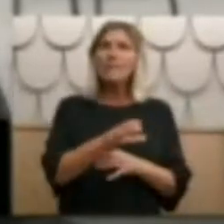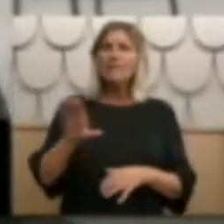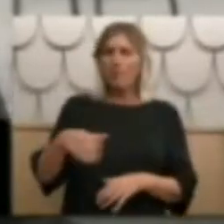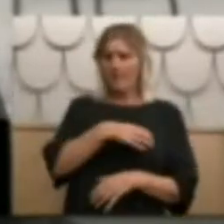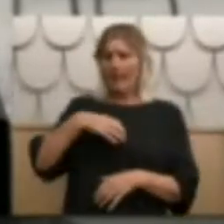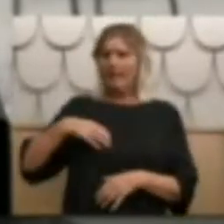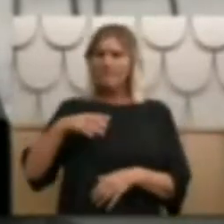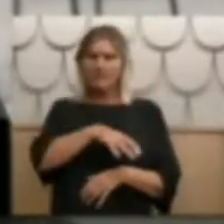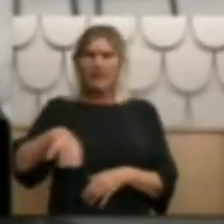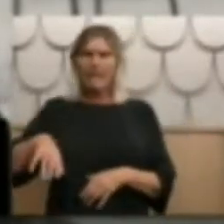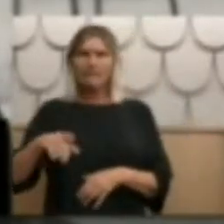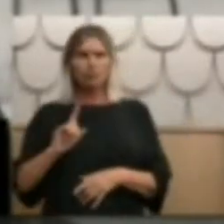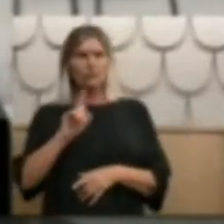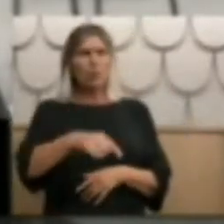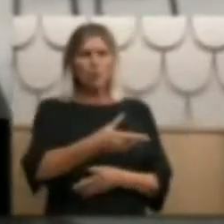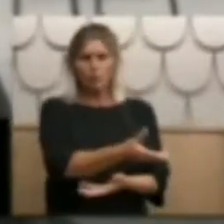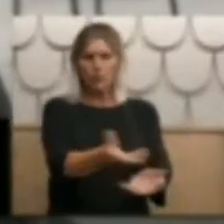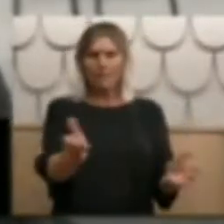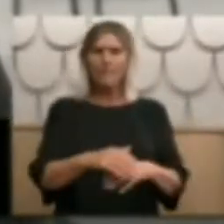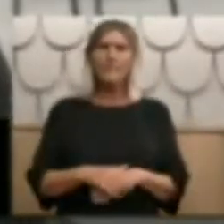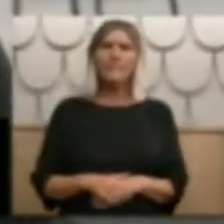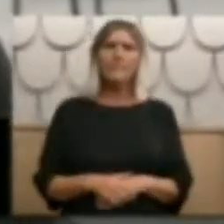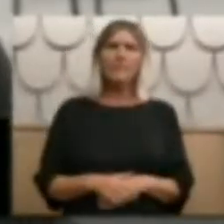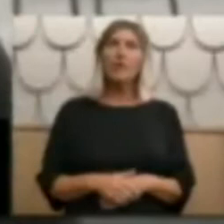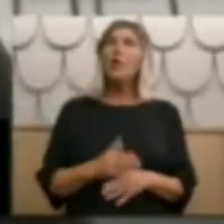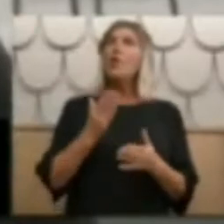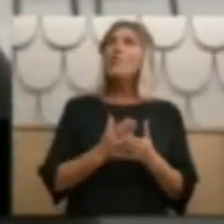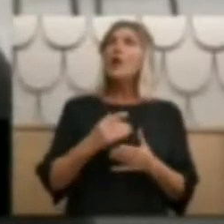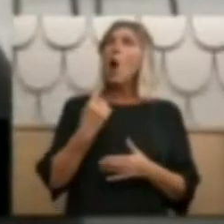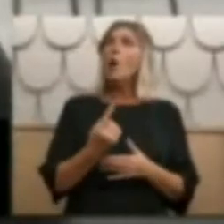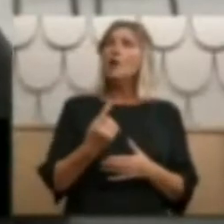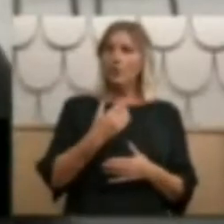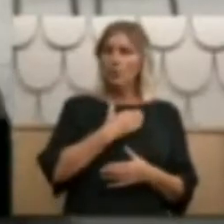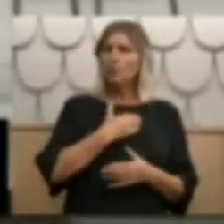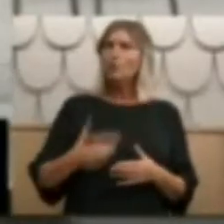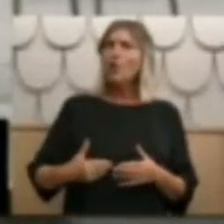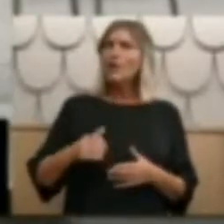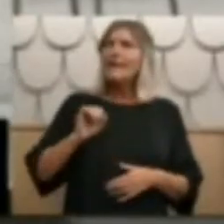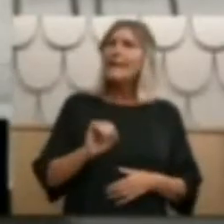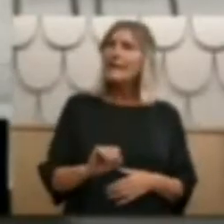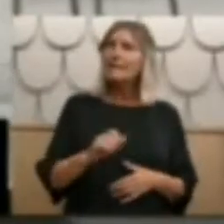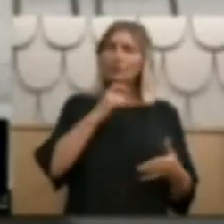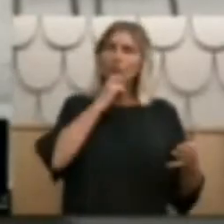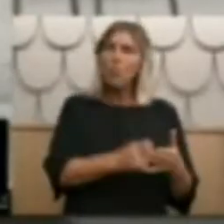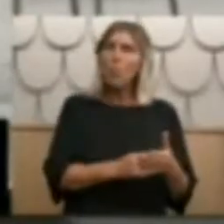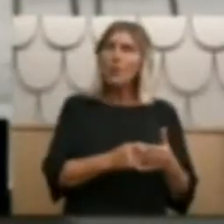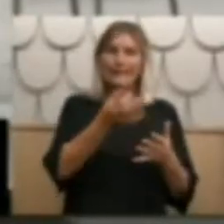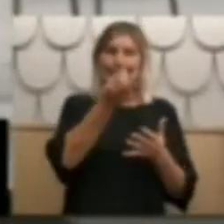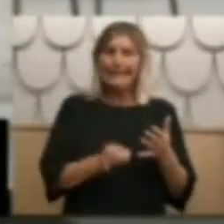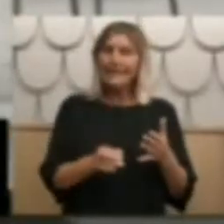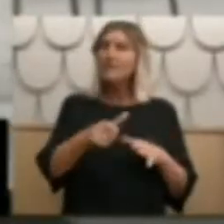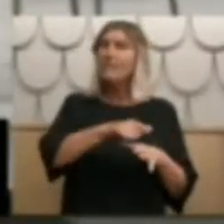responses to them. As I've said, it's only through Sir Rodney's unsolicited report that the details of Lake Alice became public